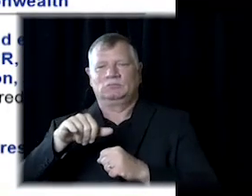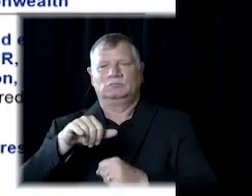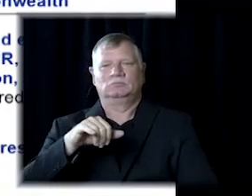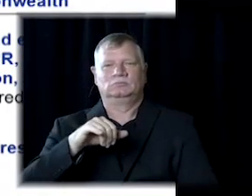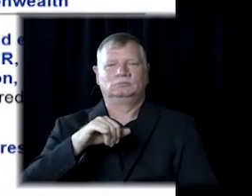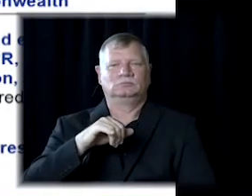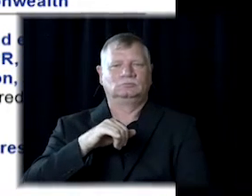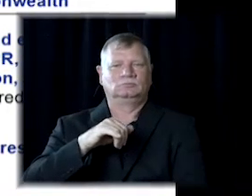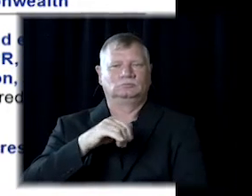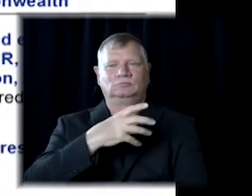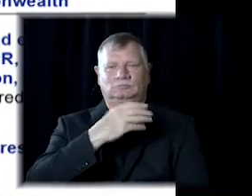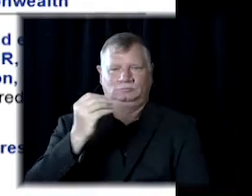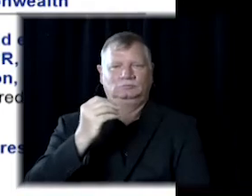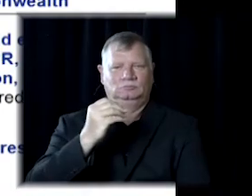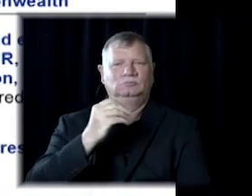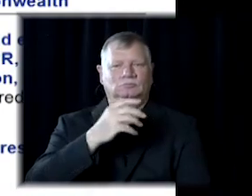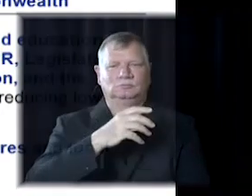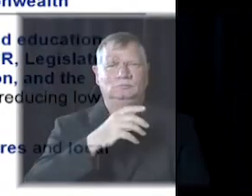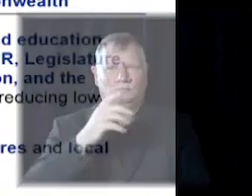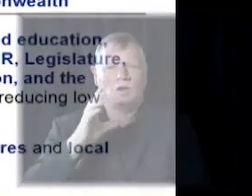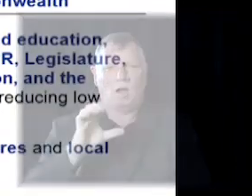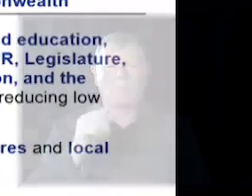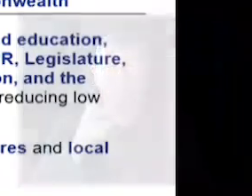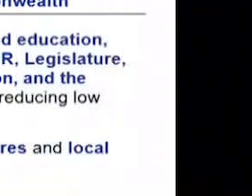may not be available to the Commonwealth.